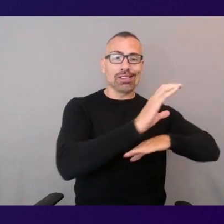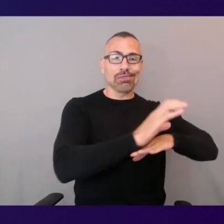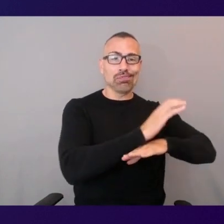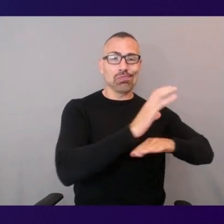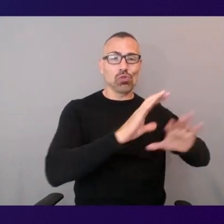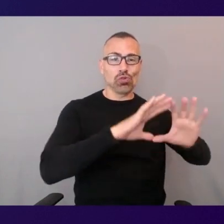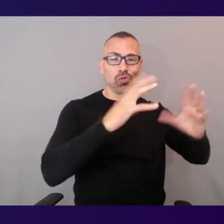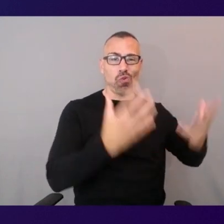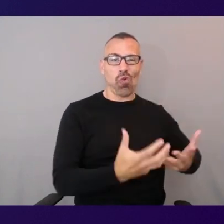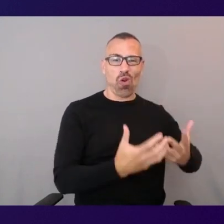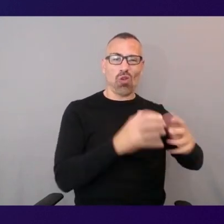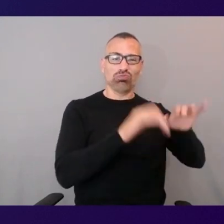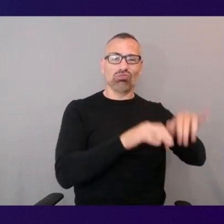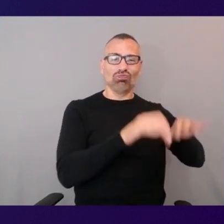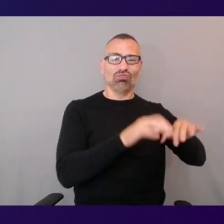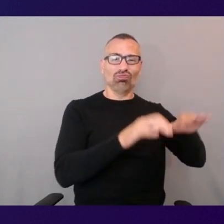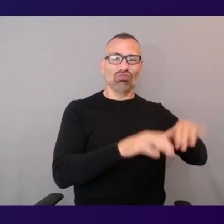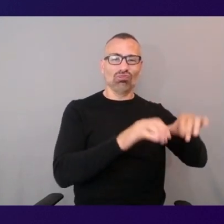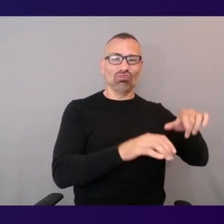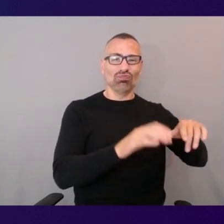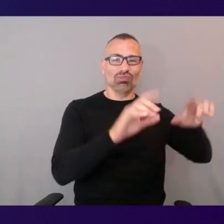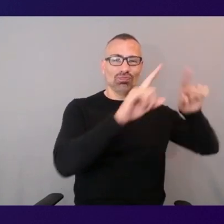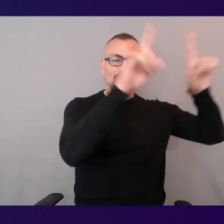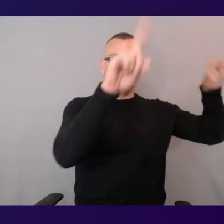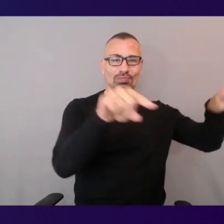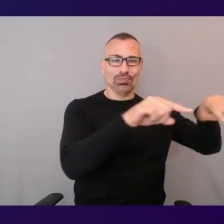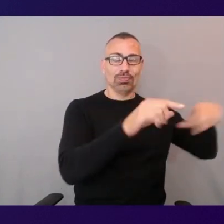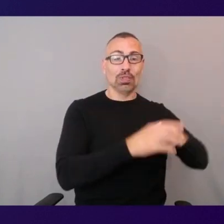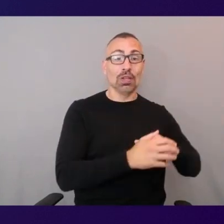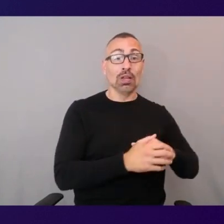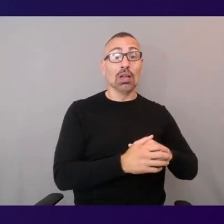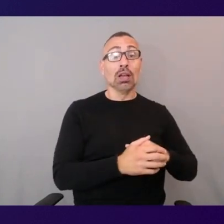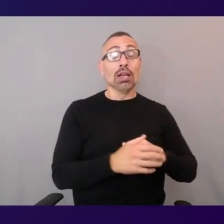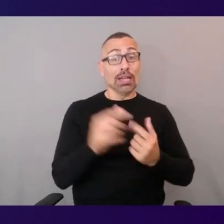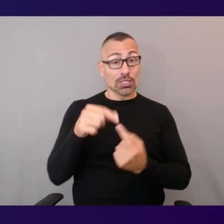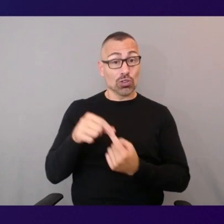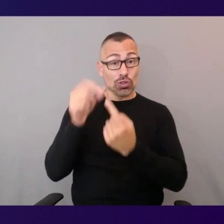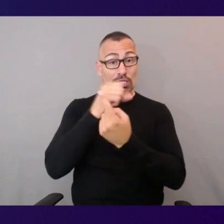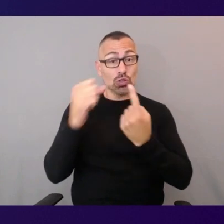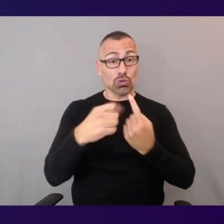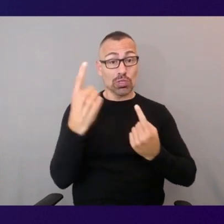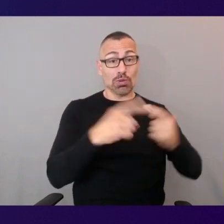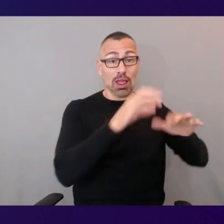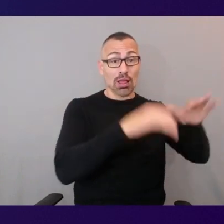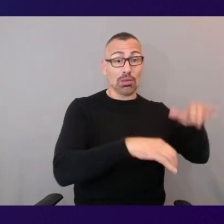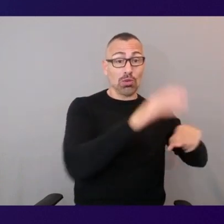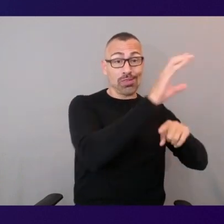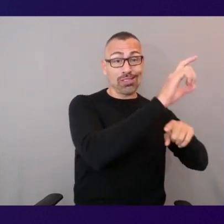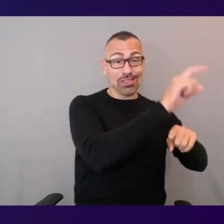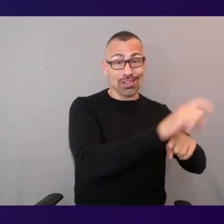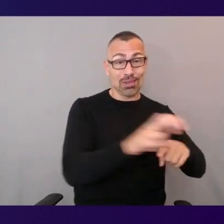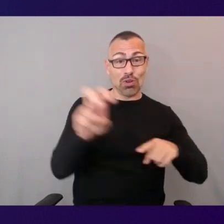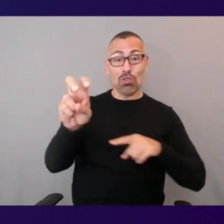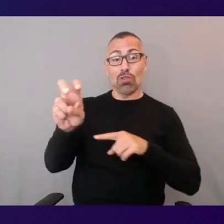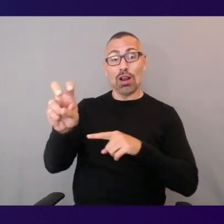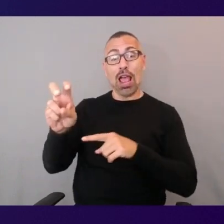unique situation where someone can come from the desktop world and be a AWS cloud world